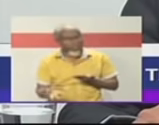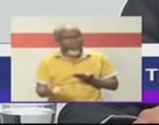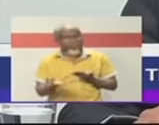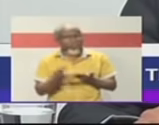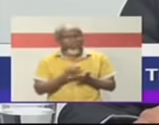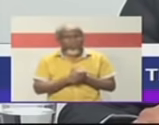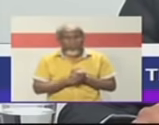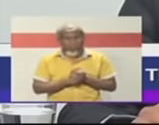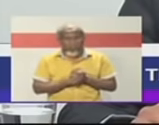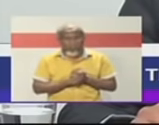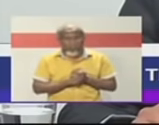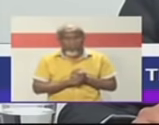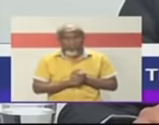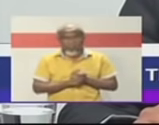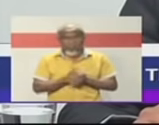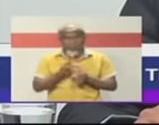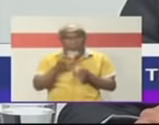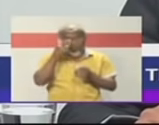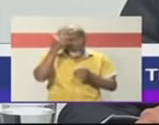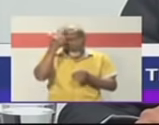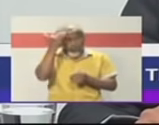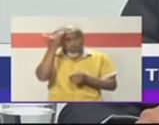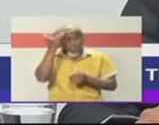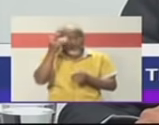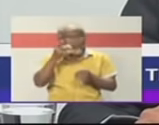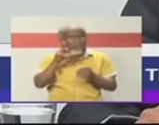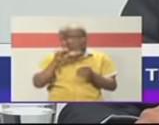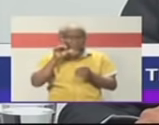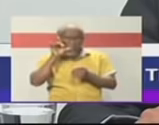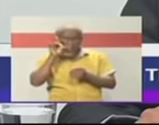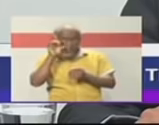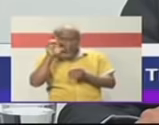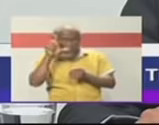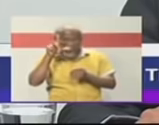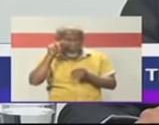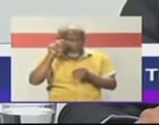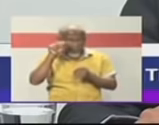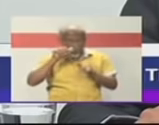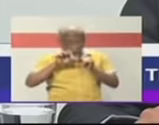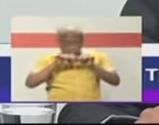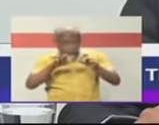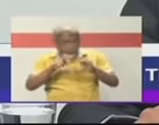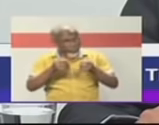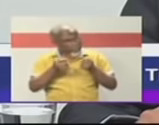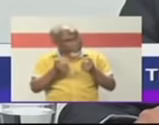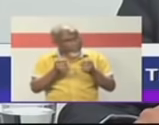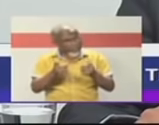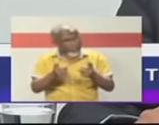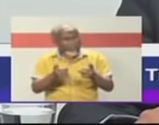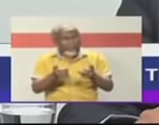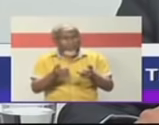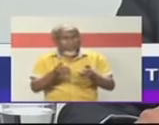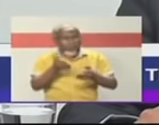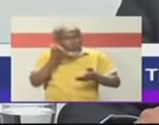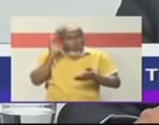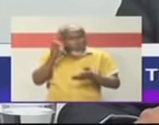spread amongst us as a largely unvaccinated population, you may not get treatment.